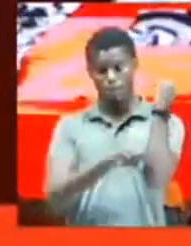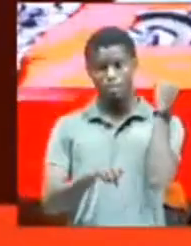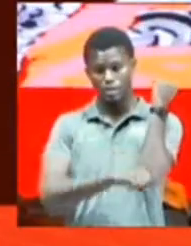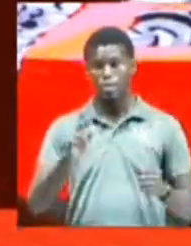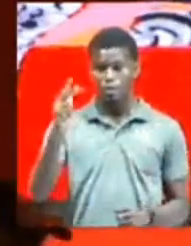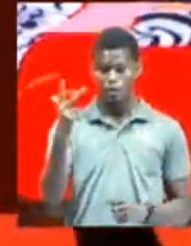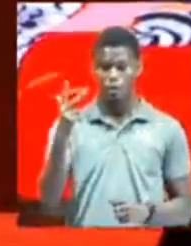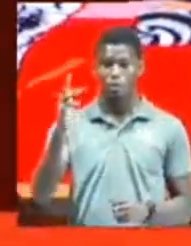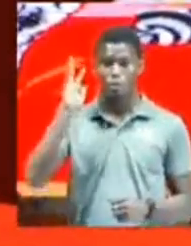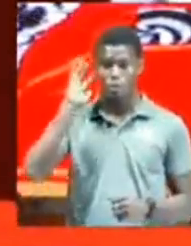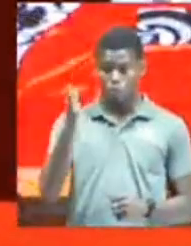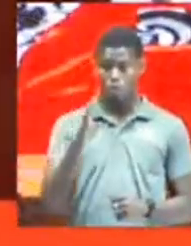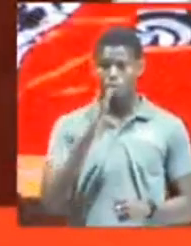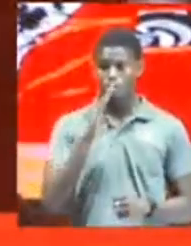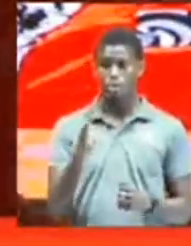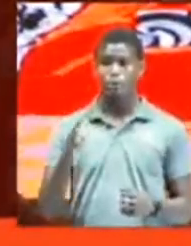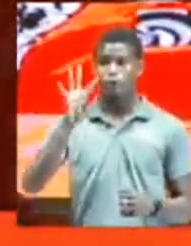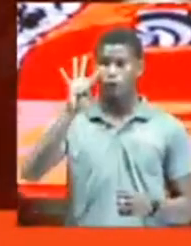four love.